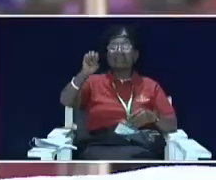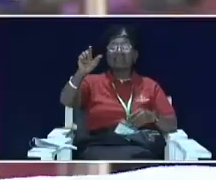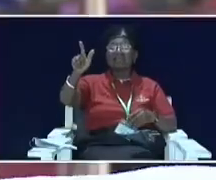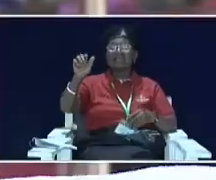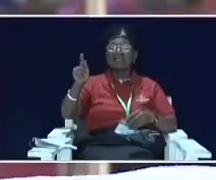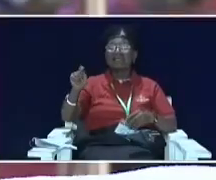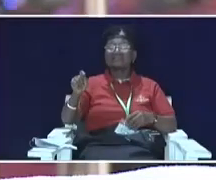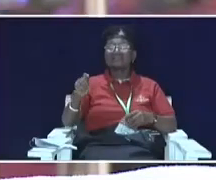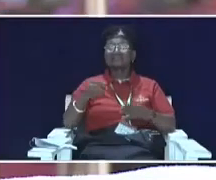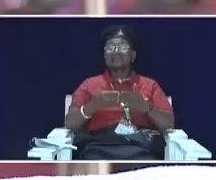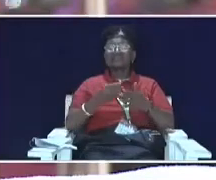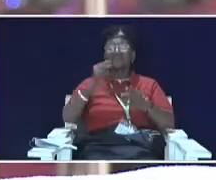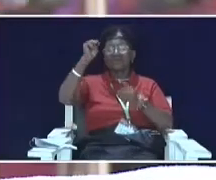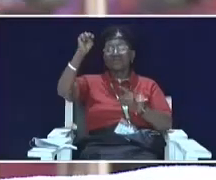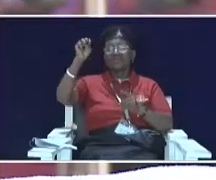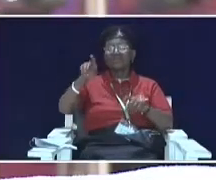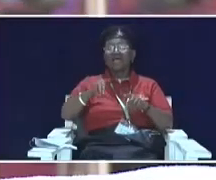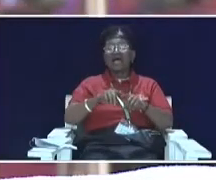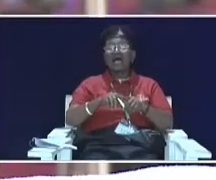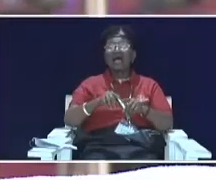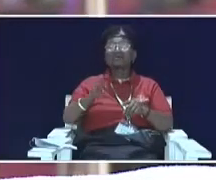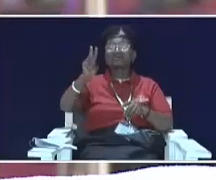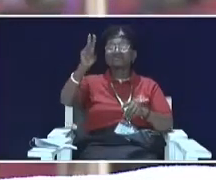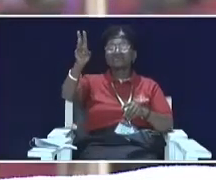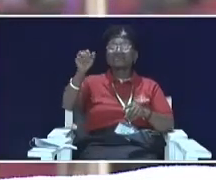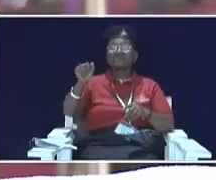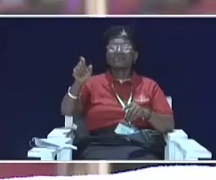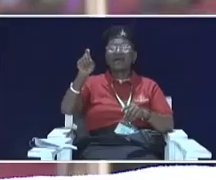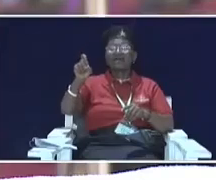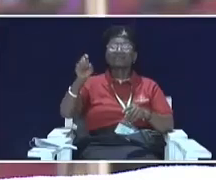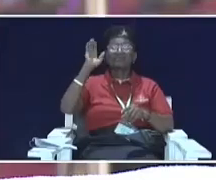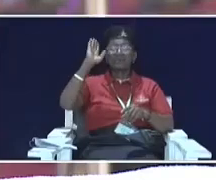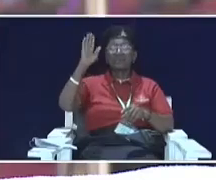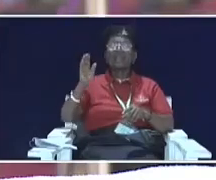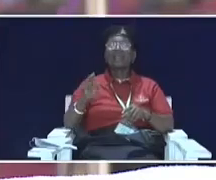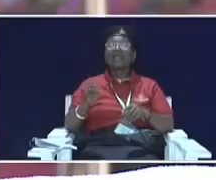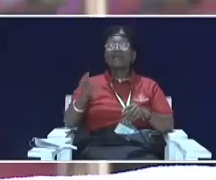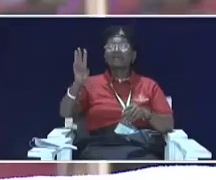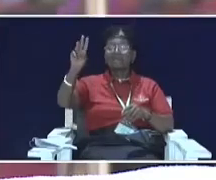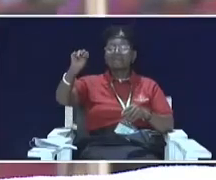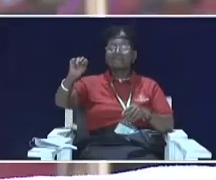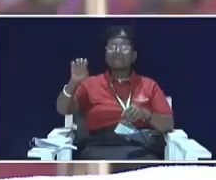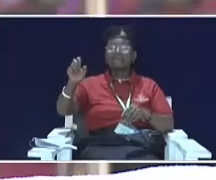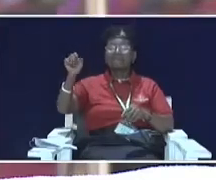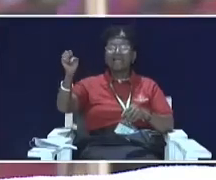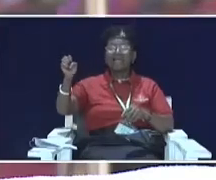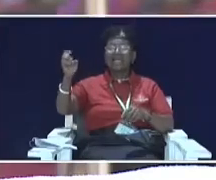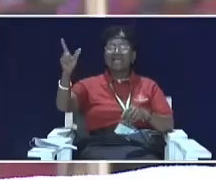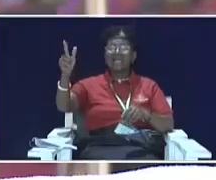wax will melt before fire.